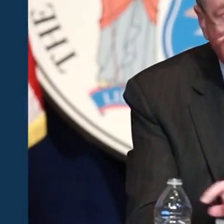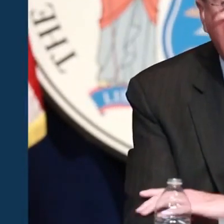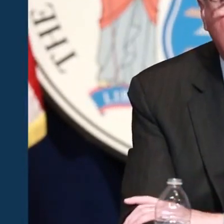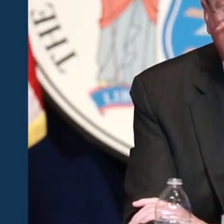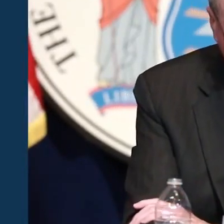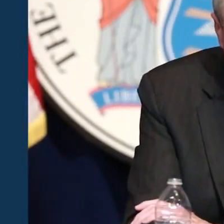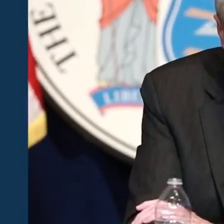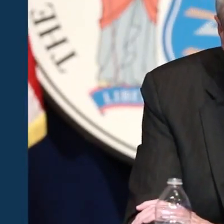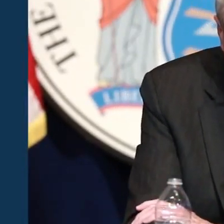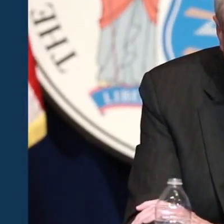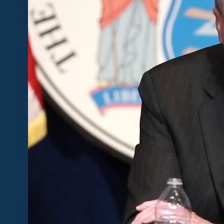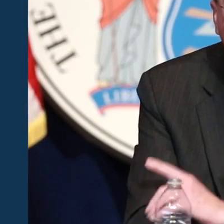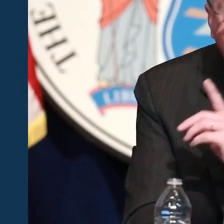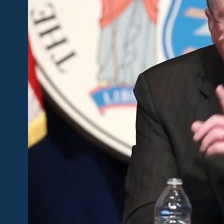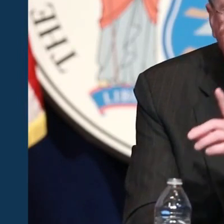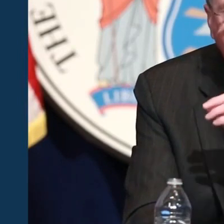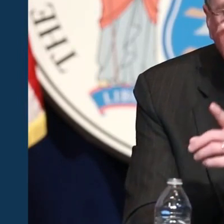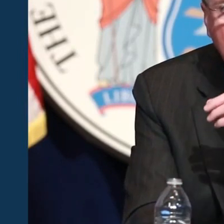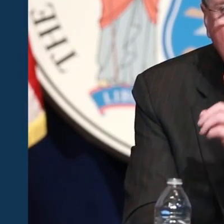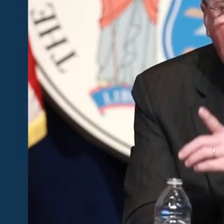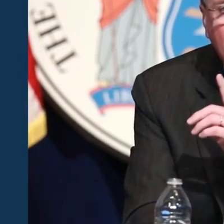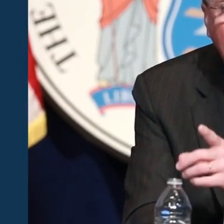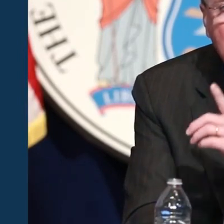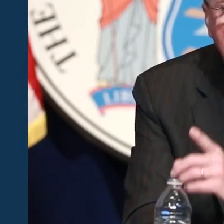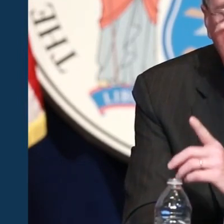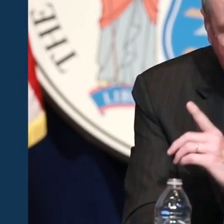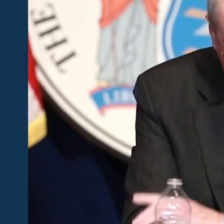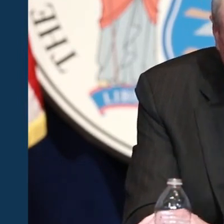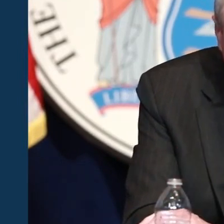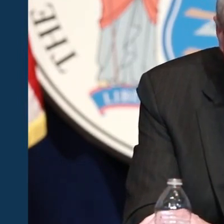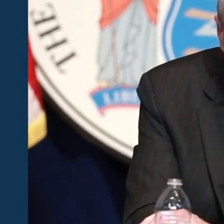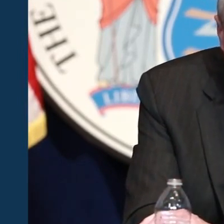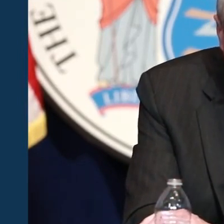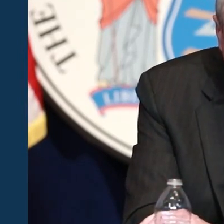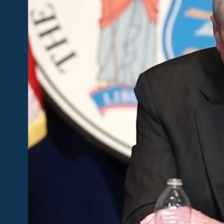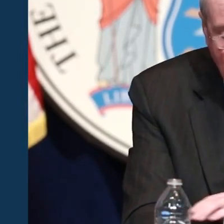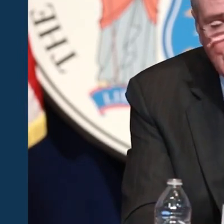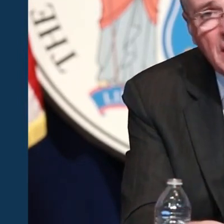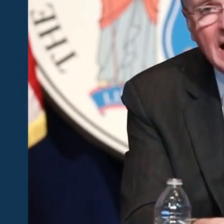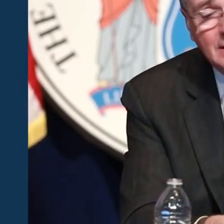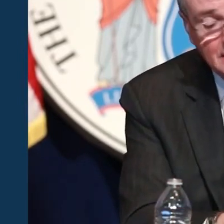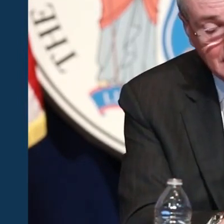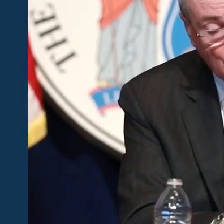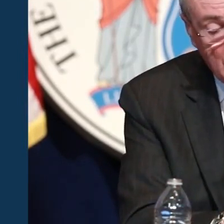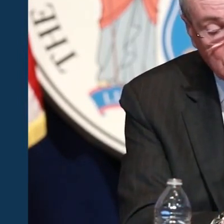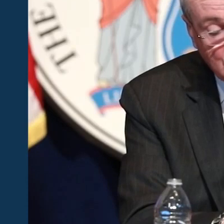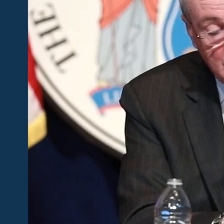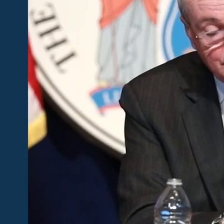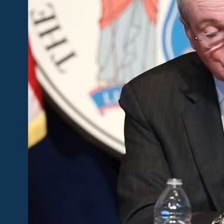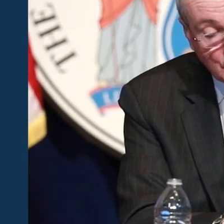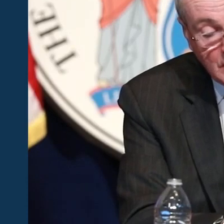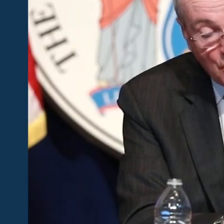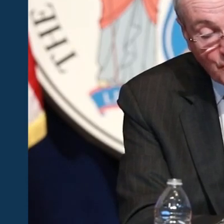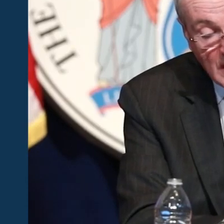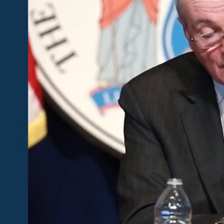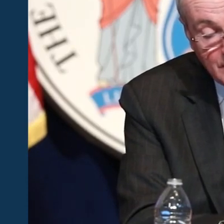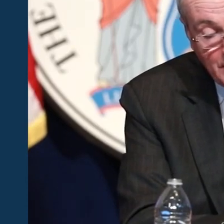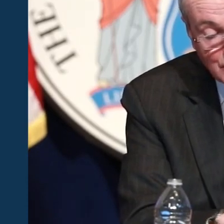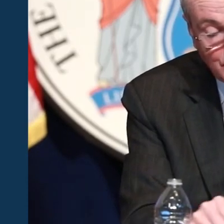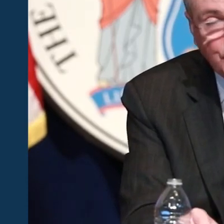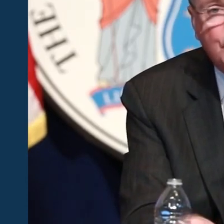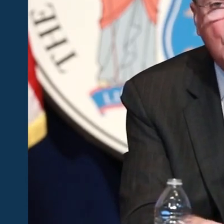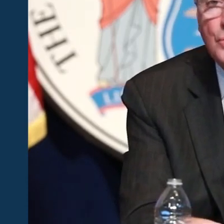And our message to them is clear: we will not let you fail. We have your back. We will keep turning over